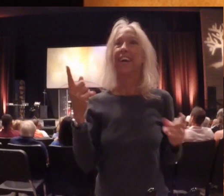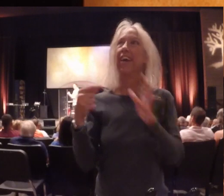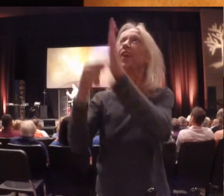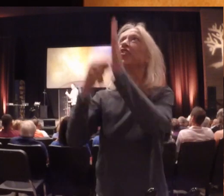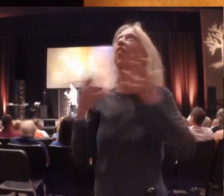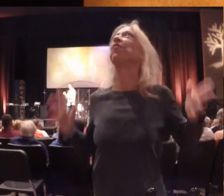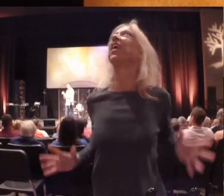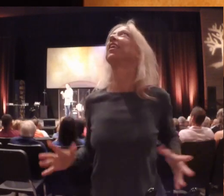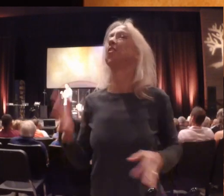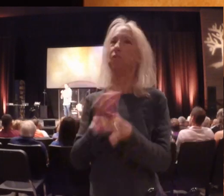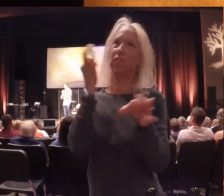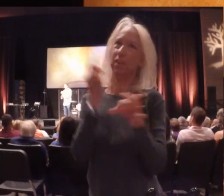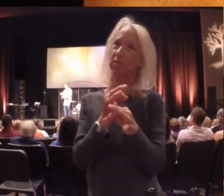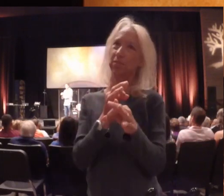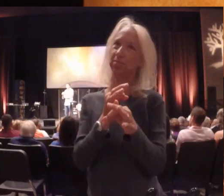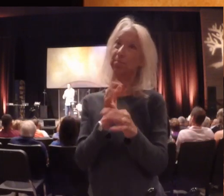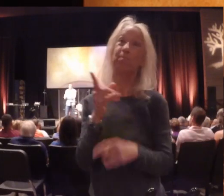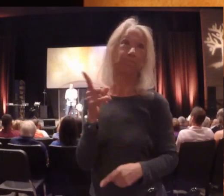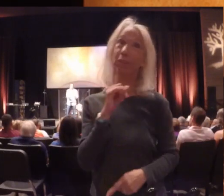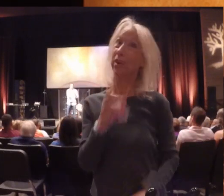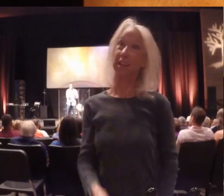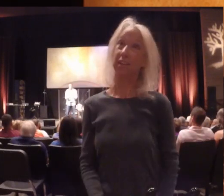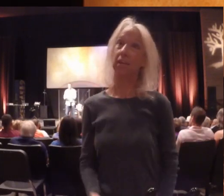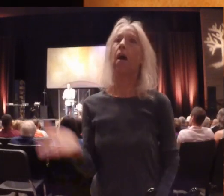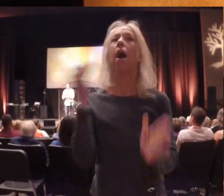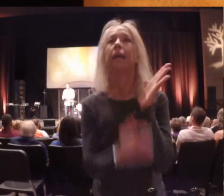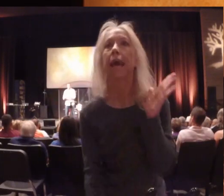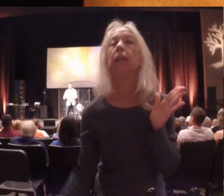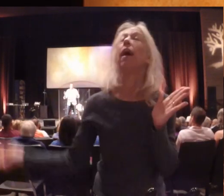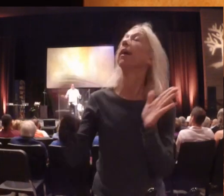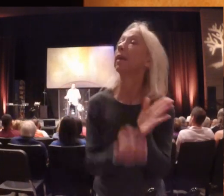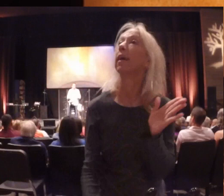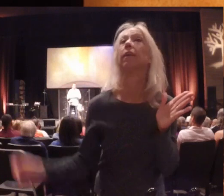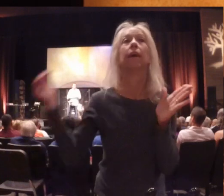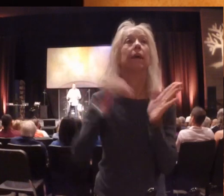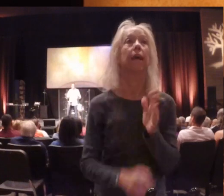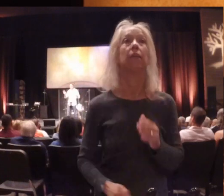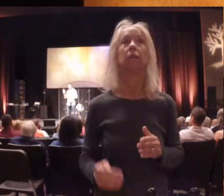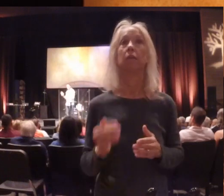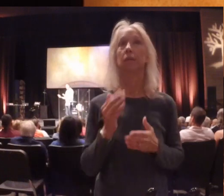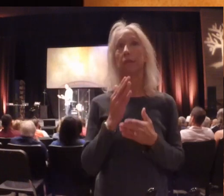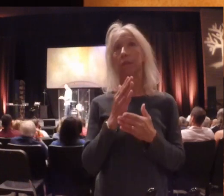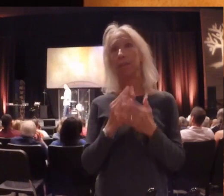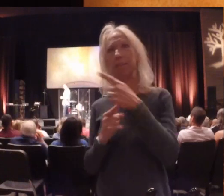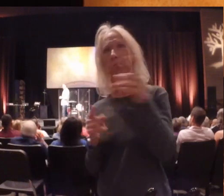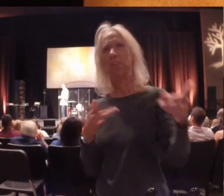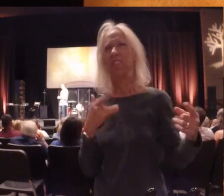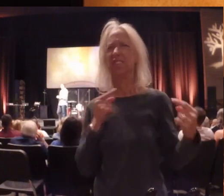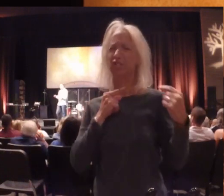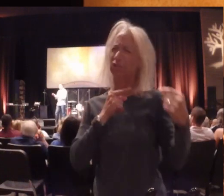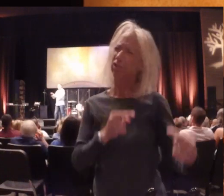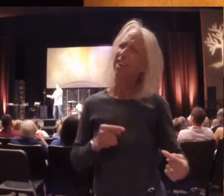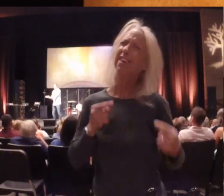you my faithfulness. And he does. Over and over and over. Some of you this morning, you're struggling with